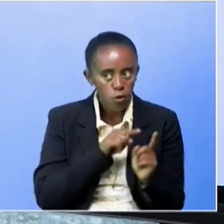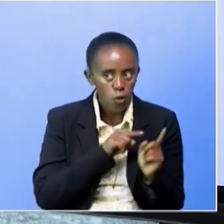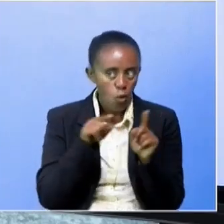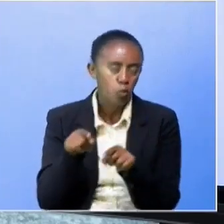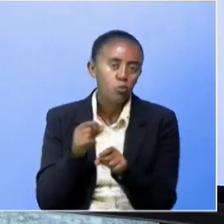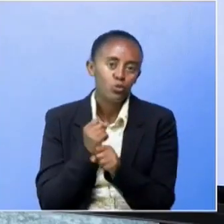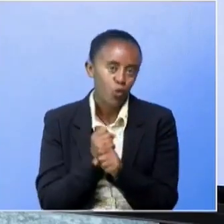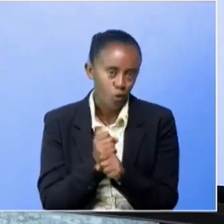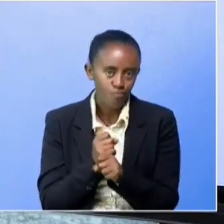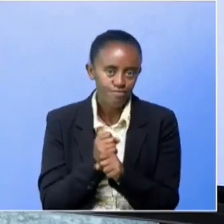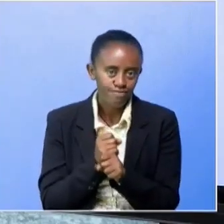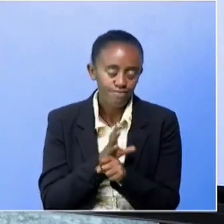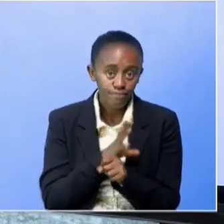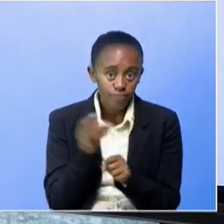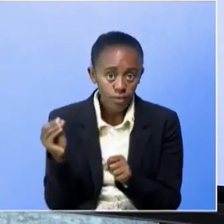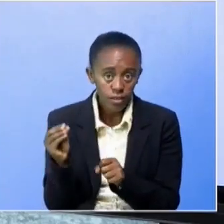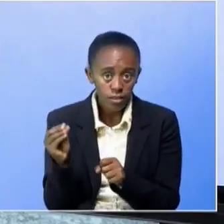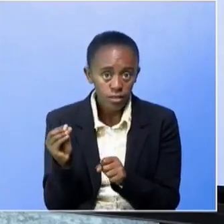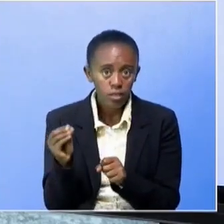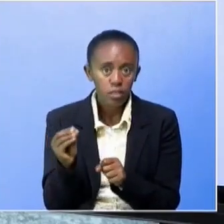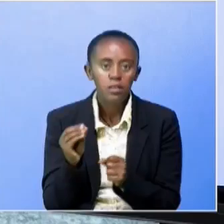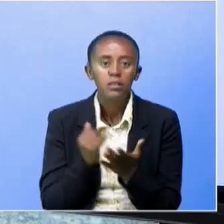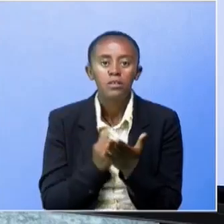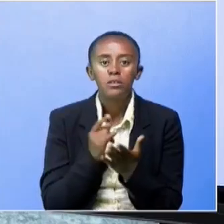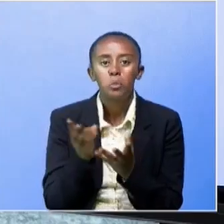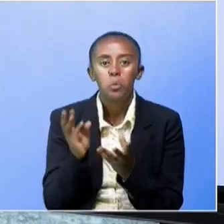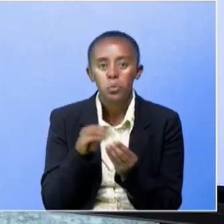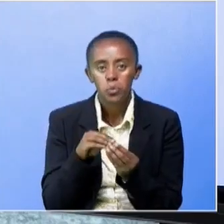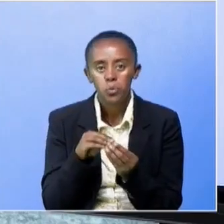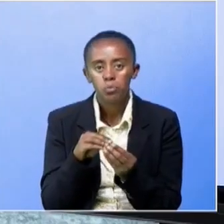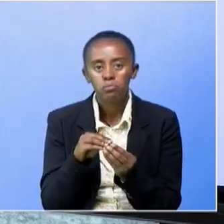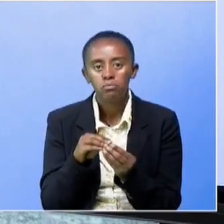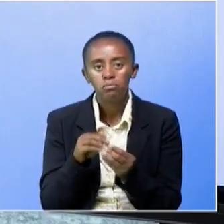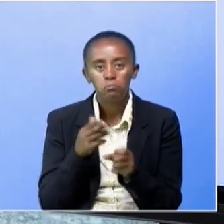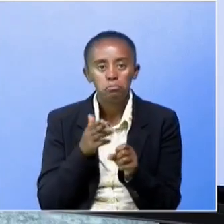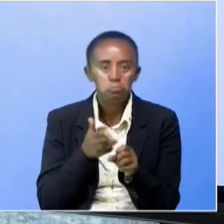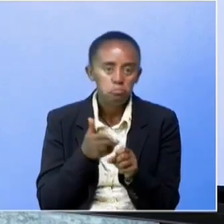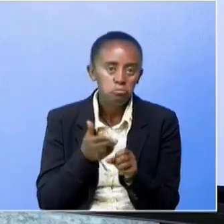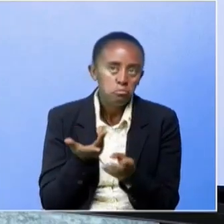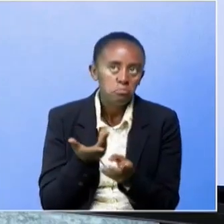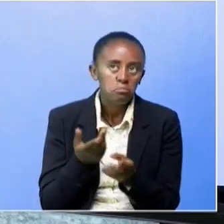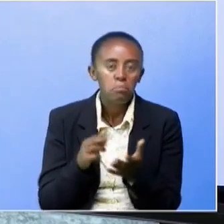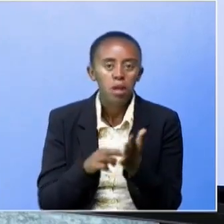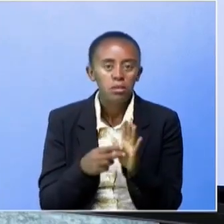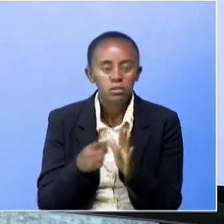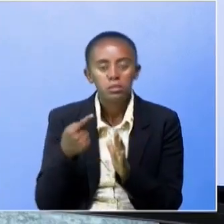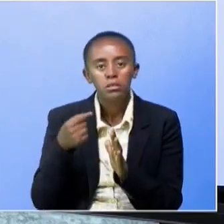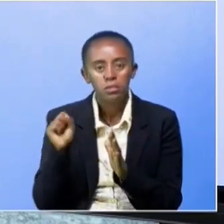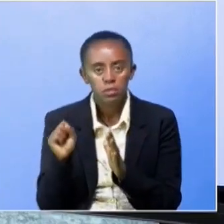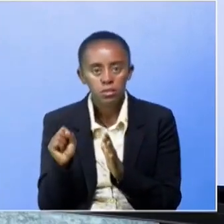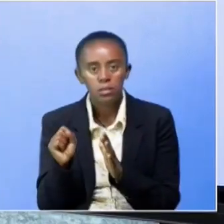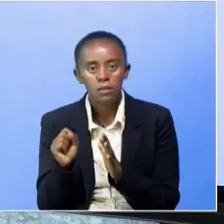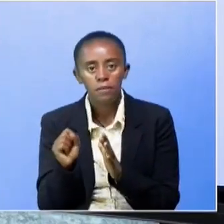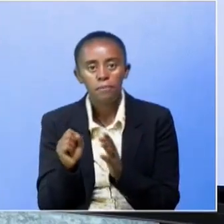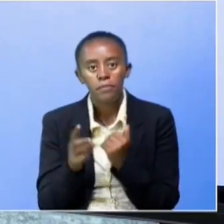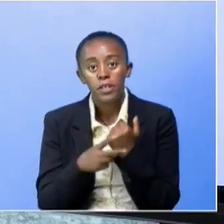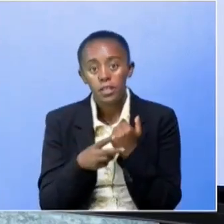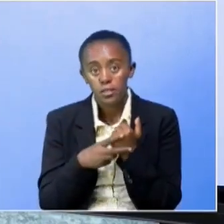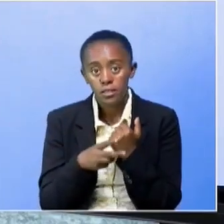job. And it will also be less gas, or in this case, it will save